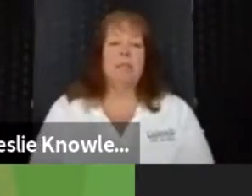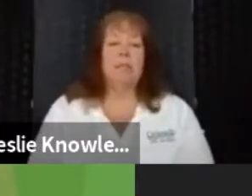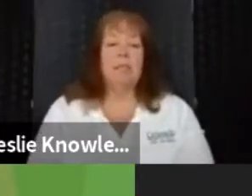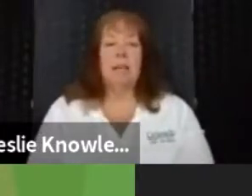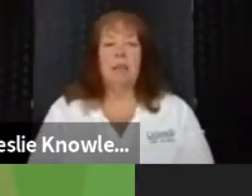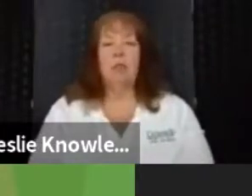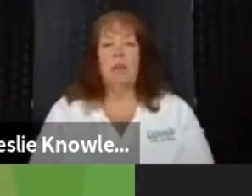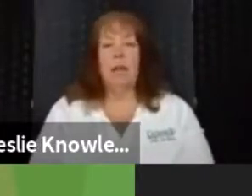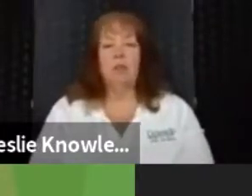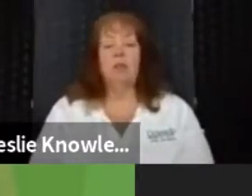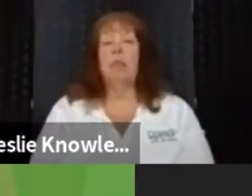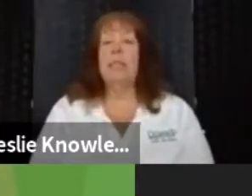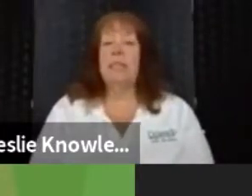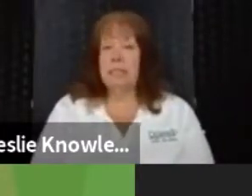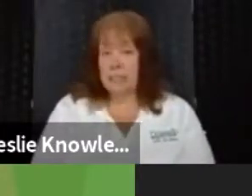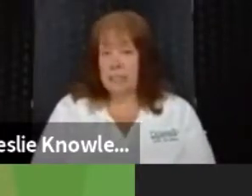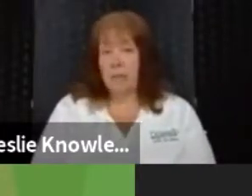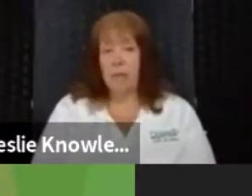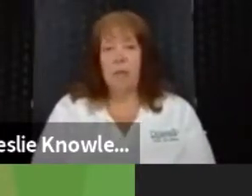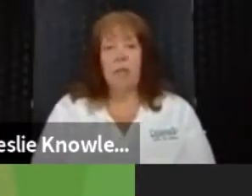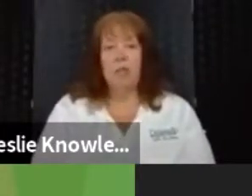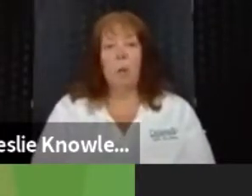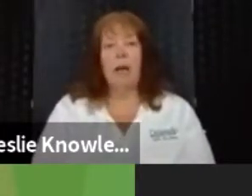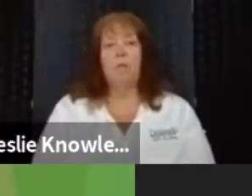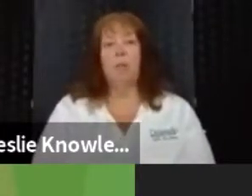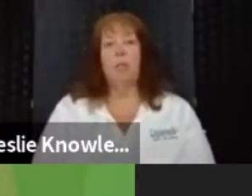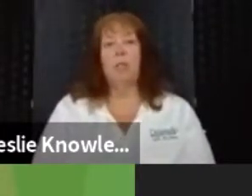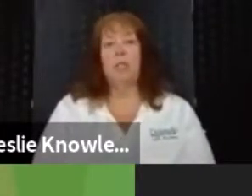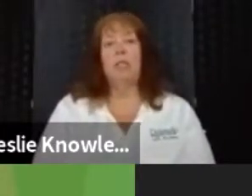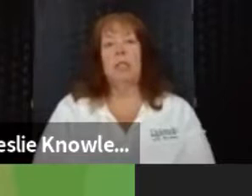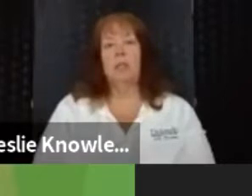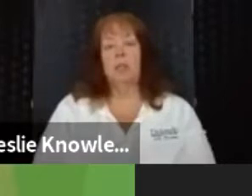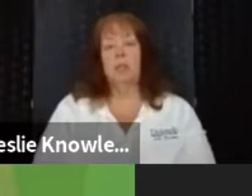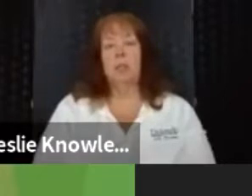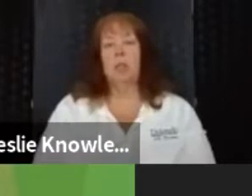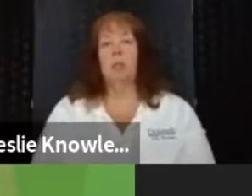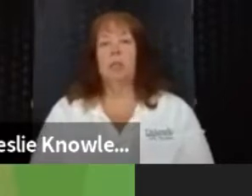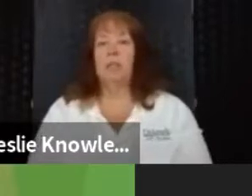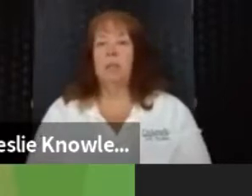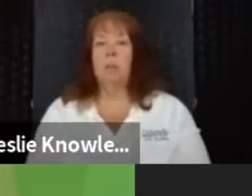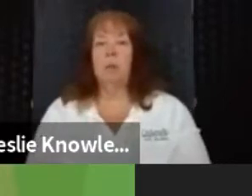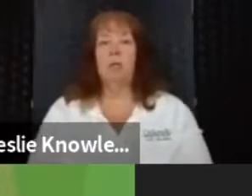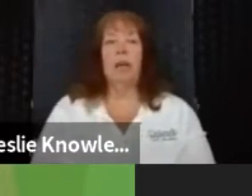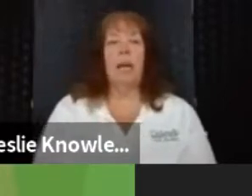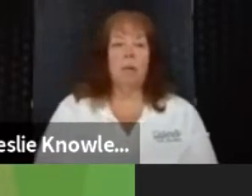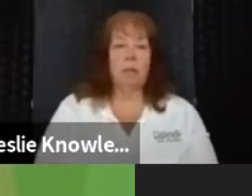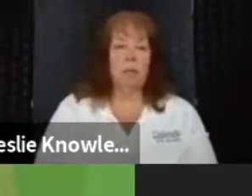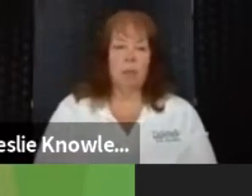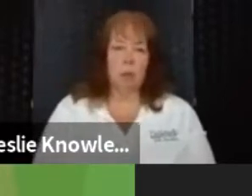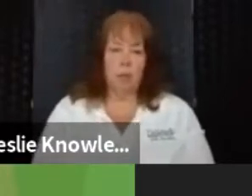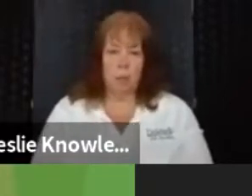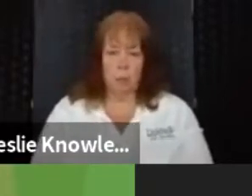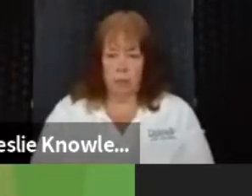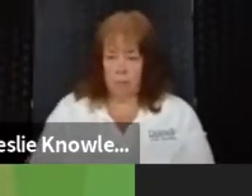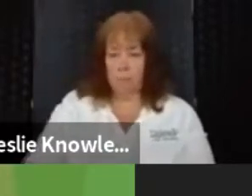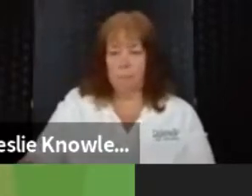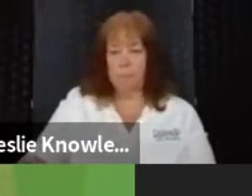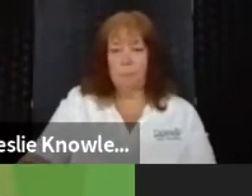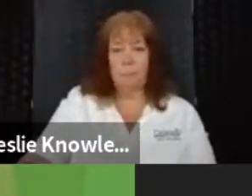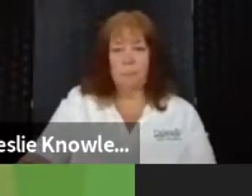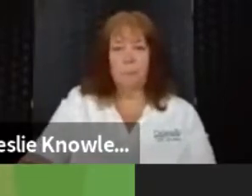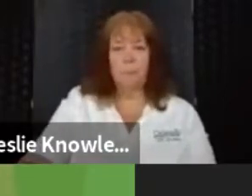lab assistant is Esther McAllister, and he is deaf. So we have a really good connection with the deaf community and with the interpreting